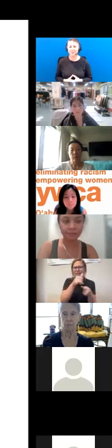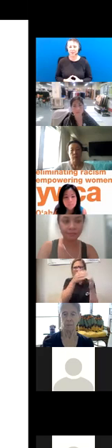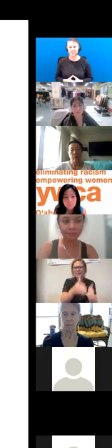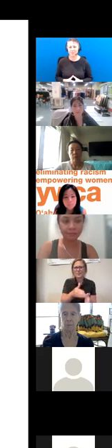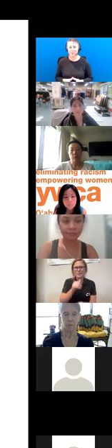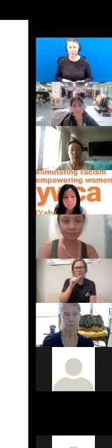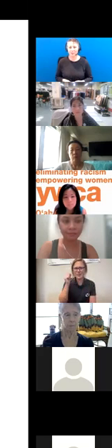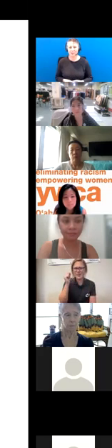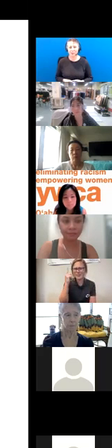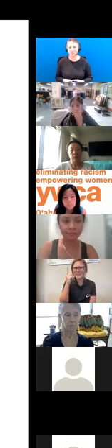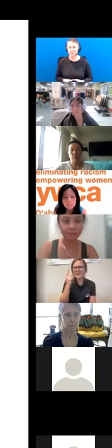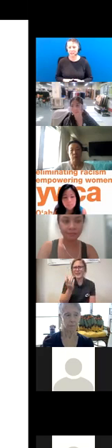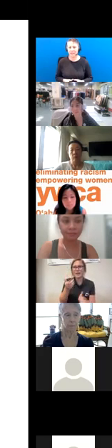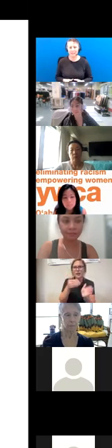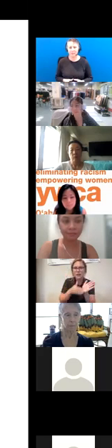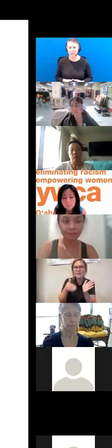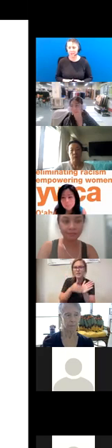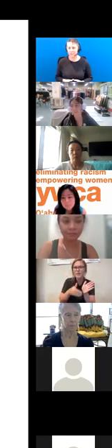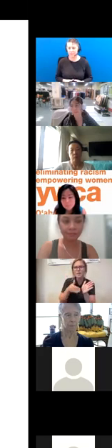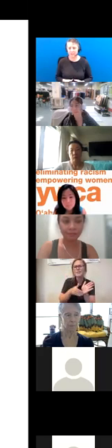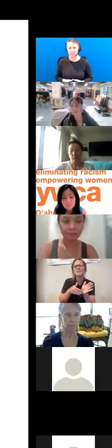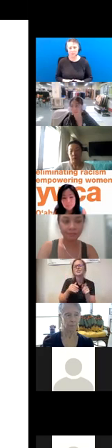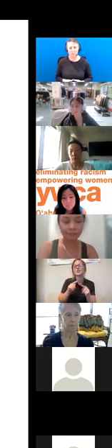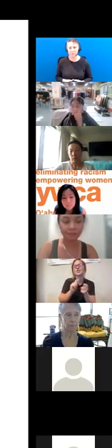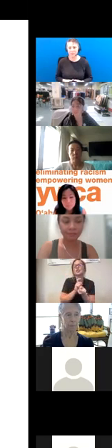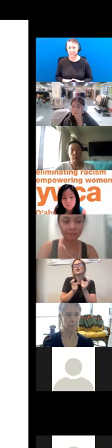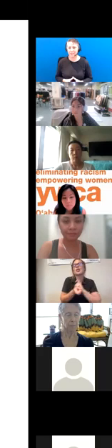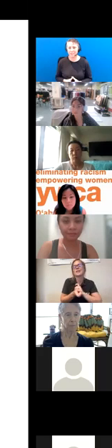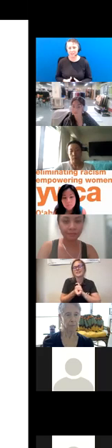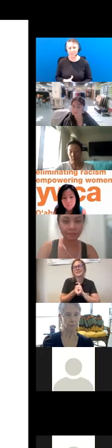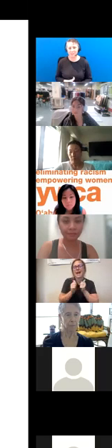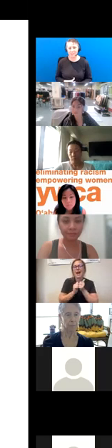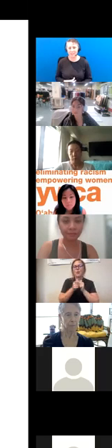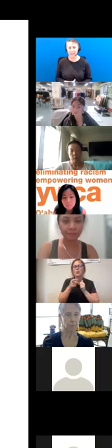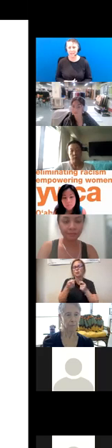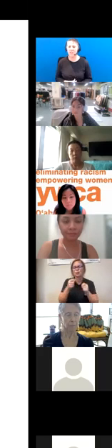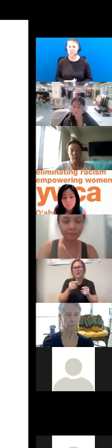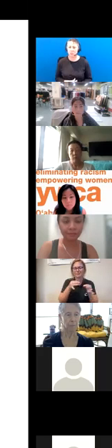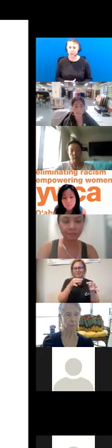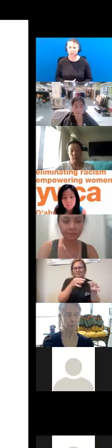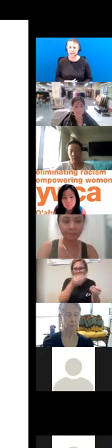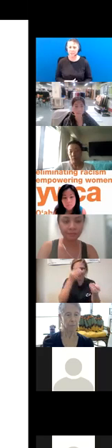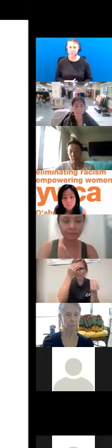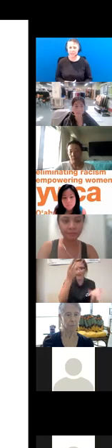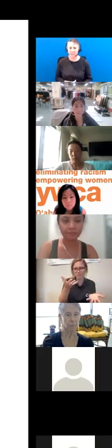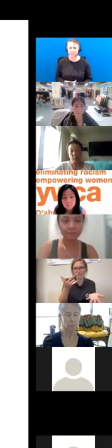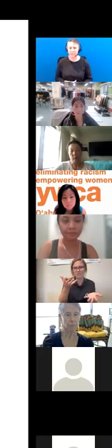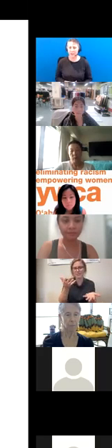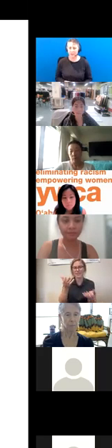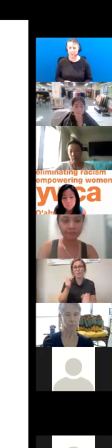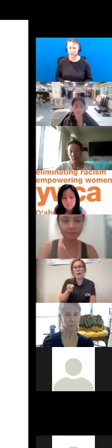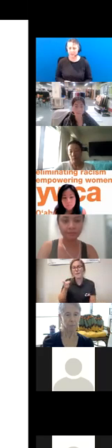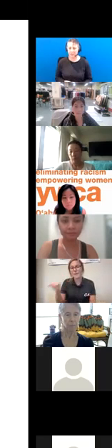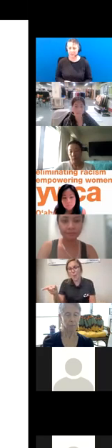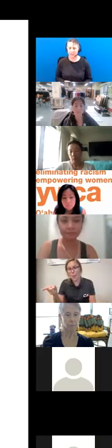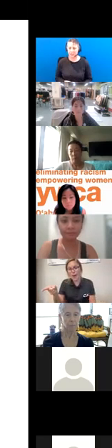Sometimes if you find yourself struggling to communicate, they're not understanding you and you're repeating yourself again and again, try changing how